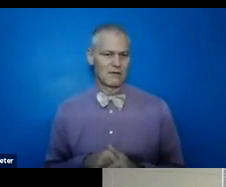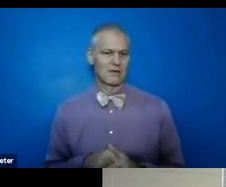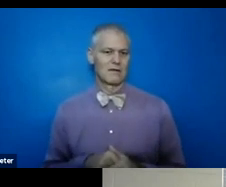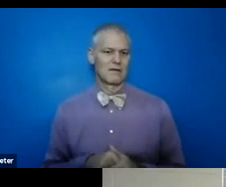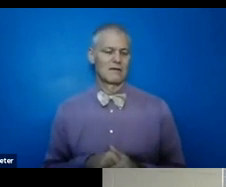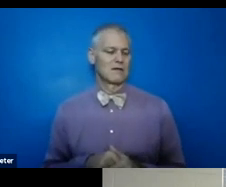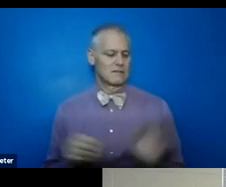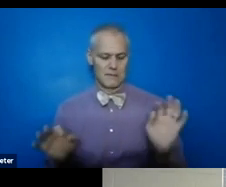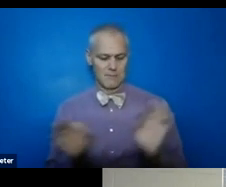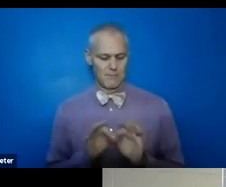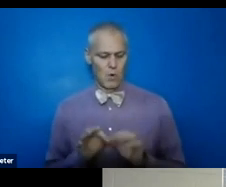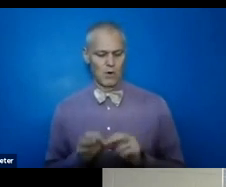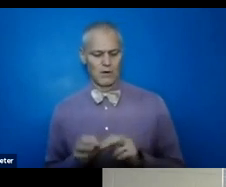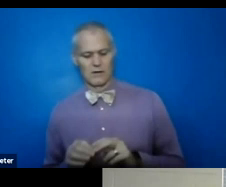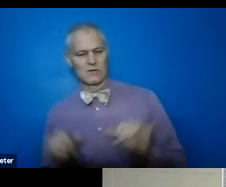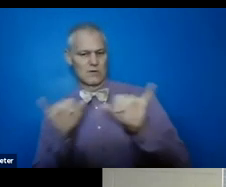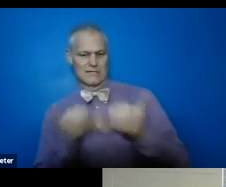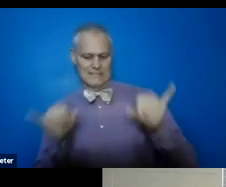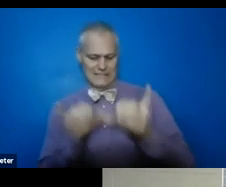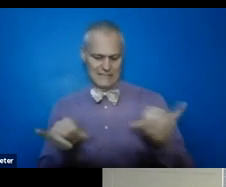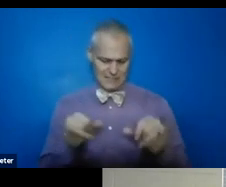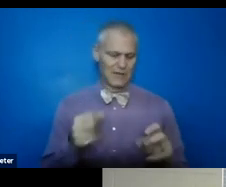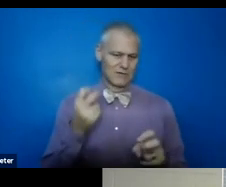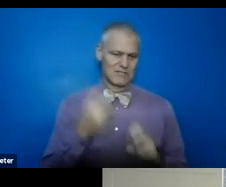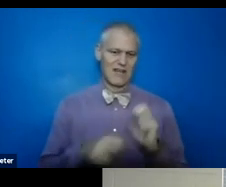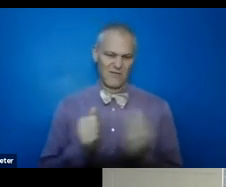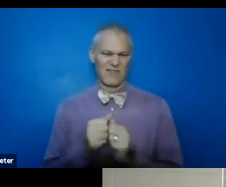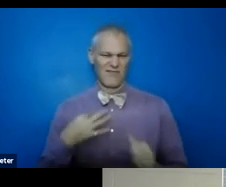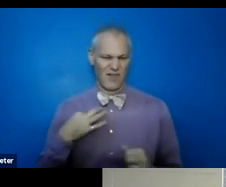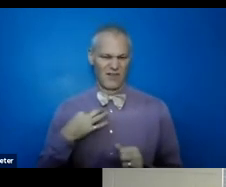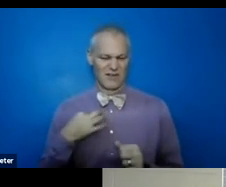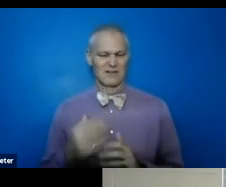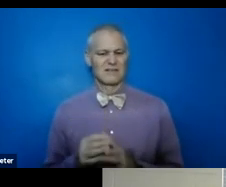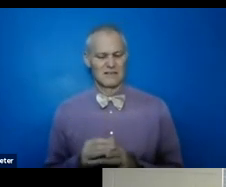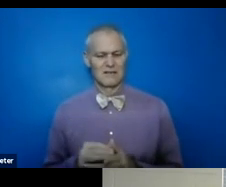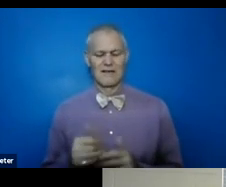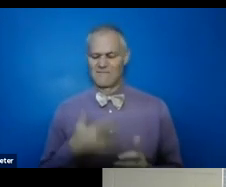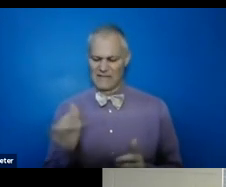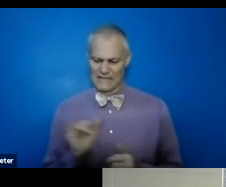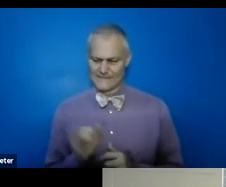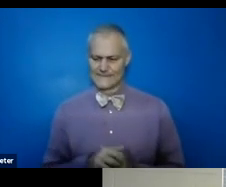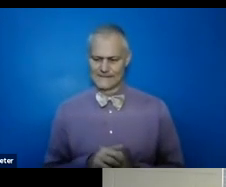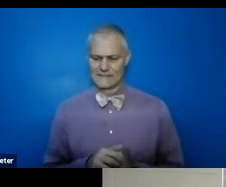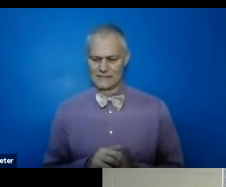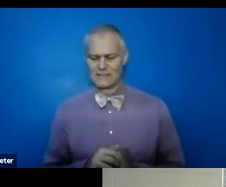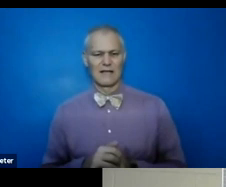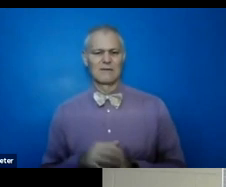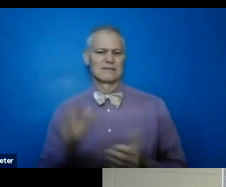such an important piece to consistency, and we had a hard time with volunteers around consistency, and we felt like it was like actually